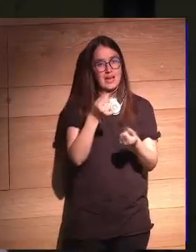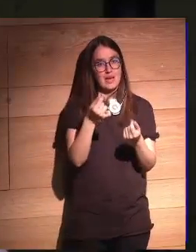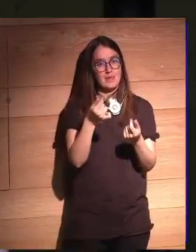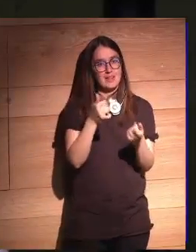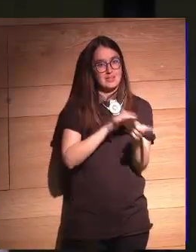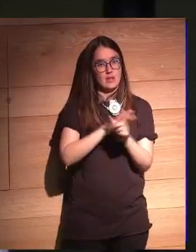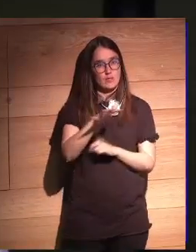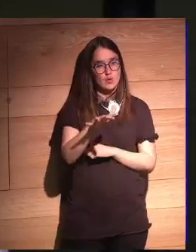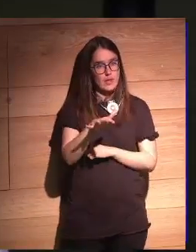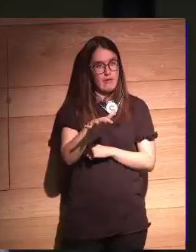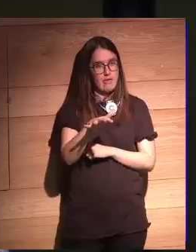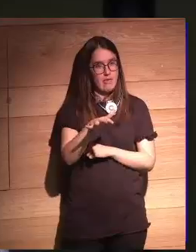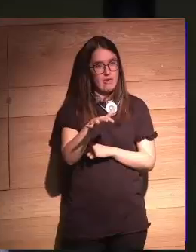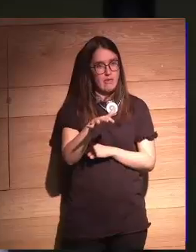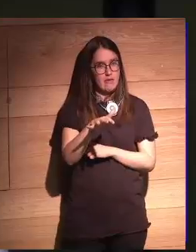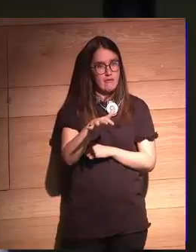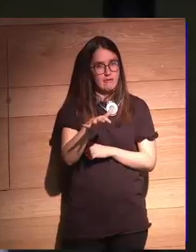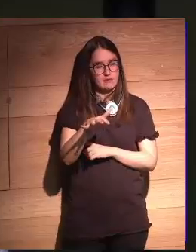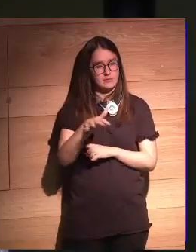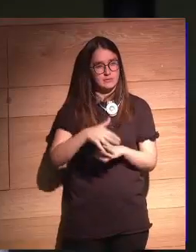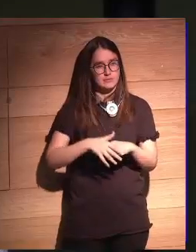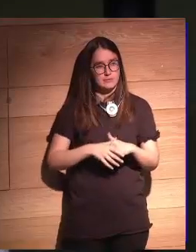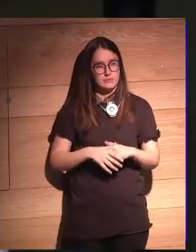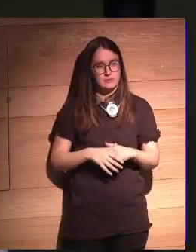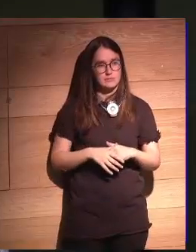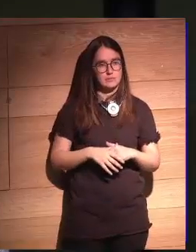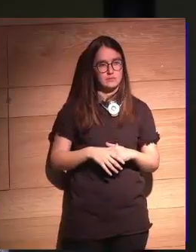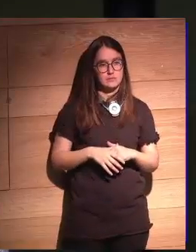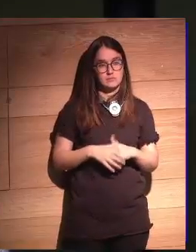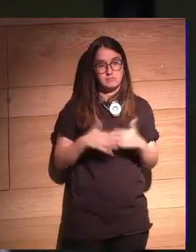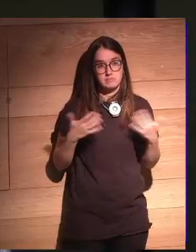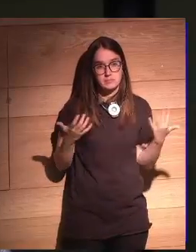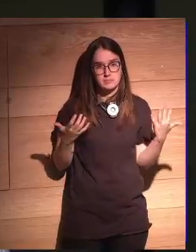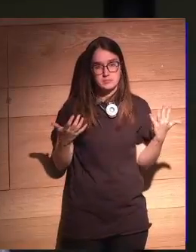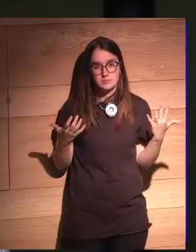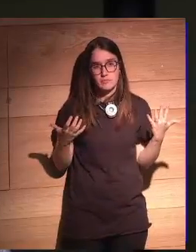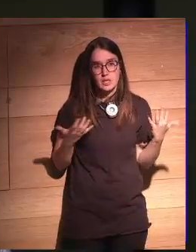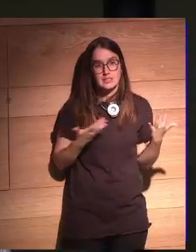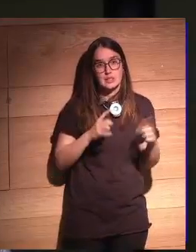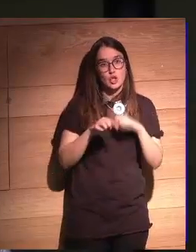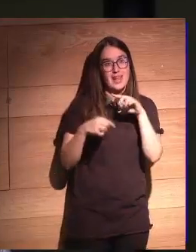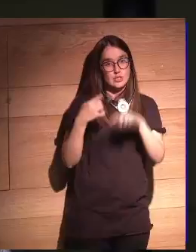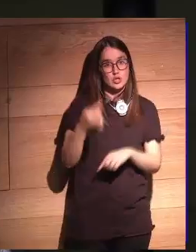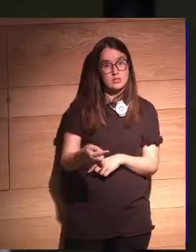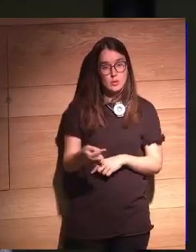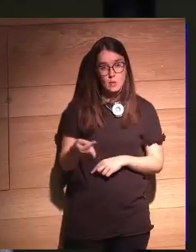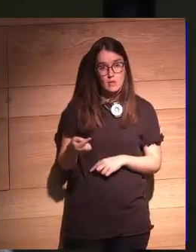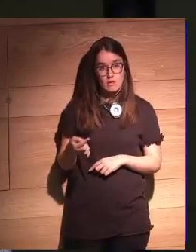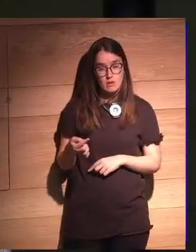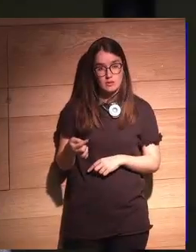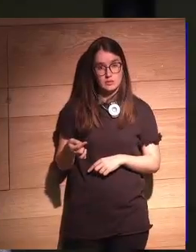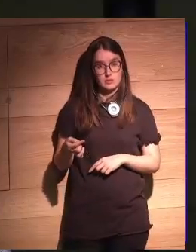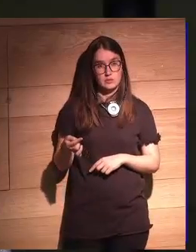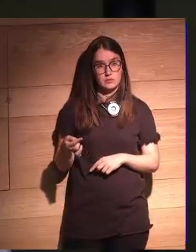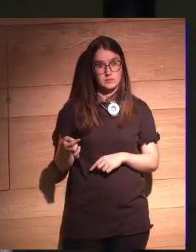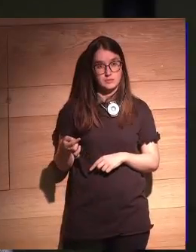in the first place. I mean, to a large extent, the sort of consequences of an unequal and highly